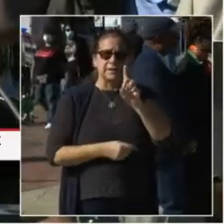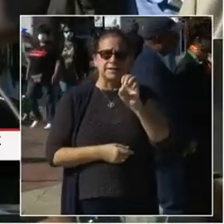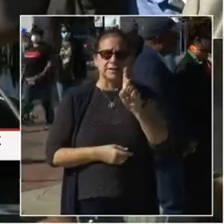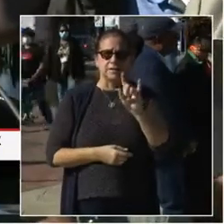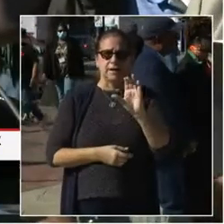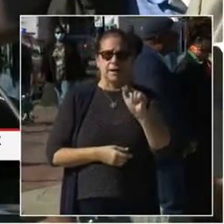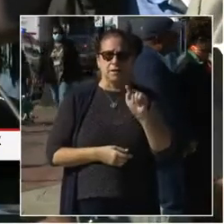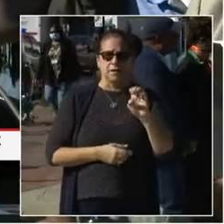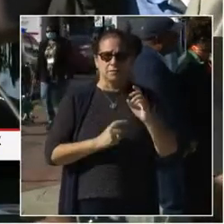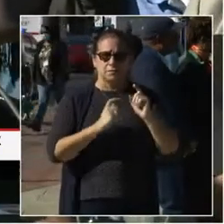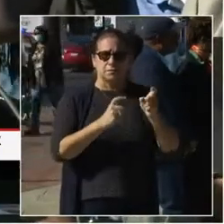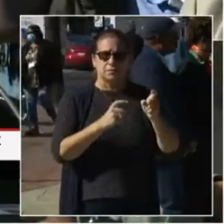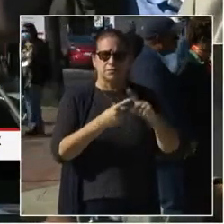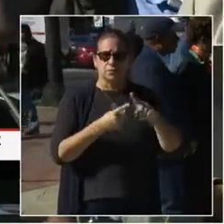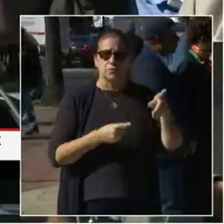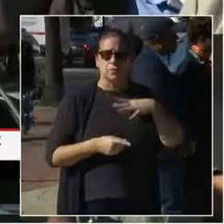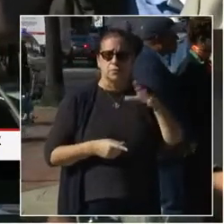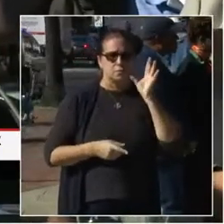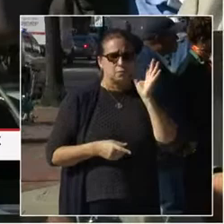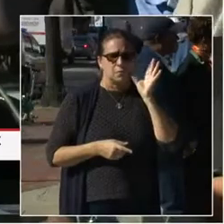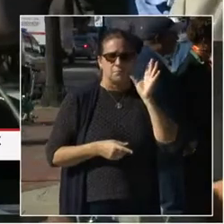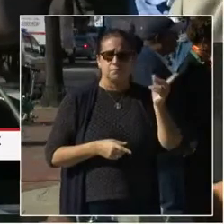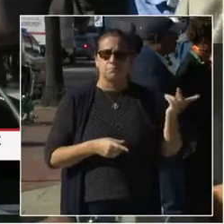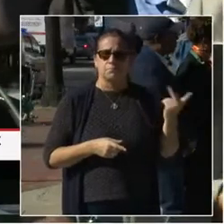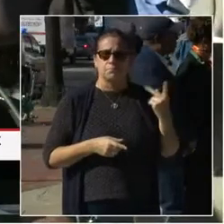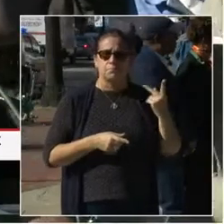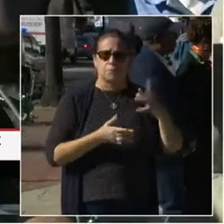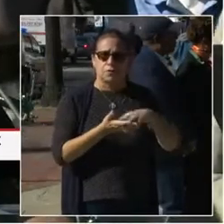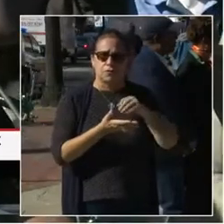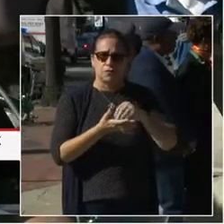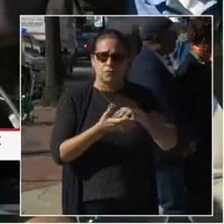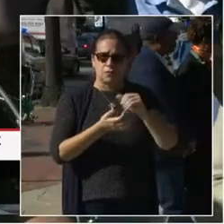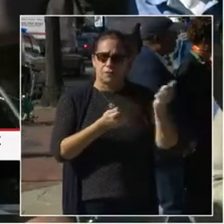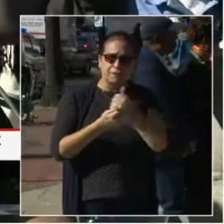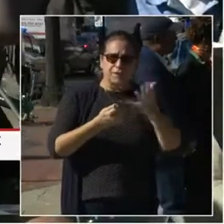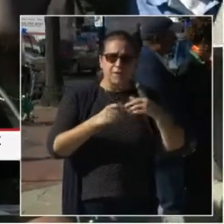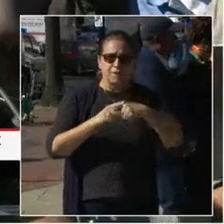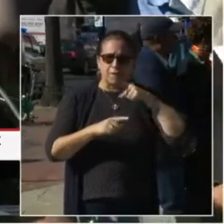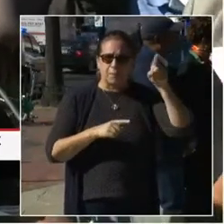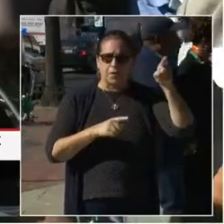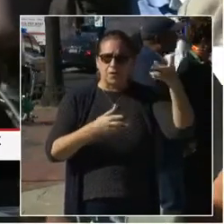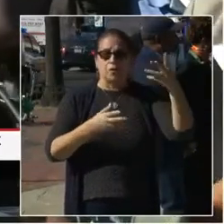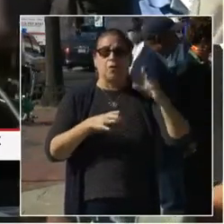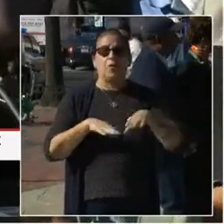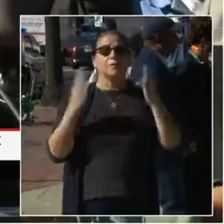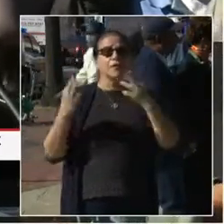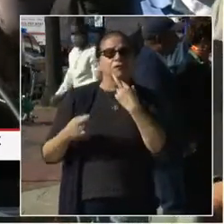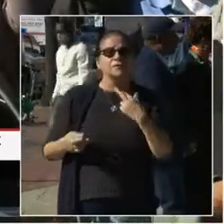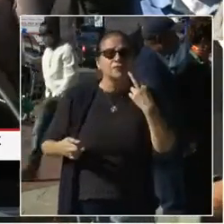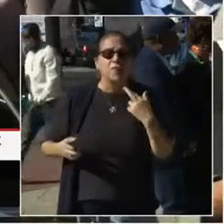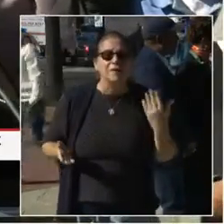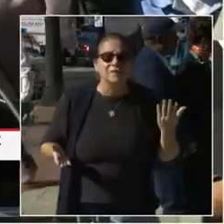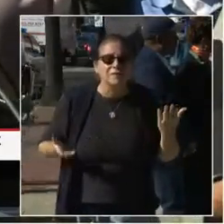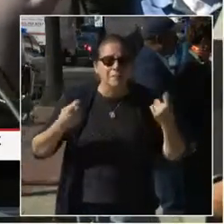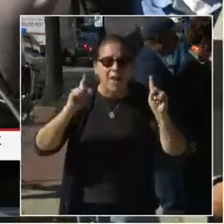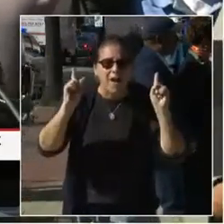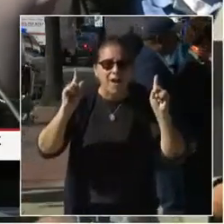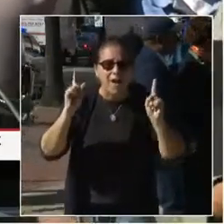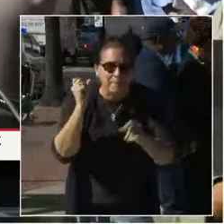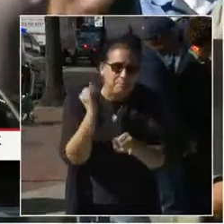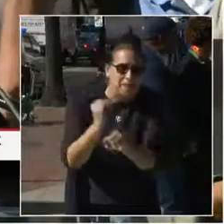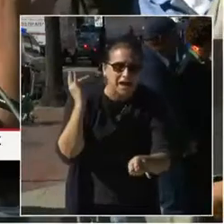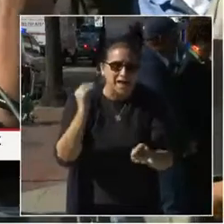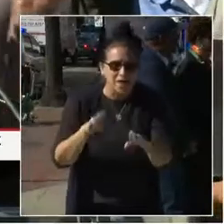family cookout. It was a huge success. And from there, we have trampolined several years to